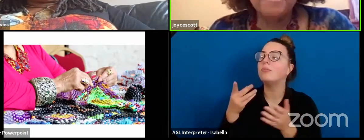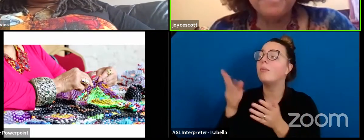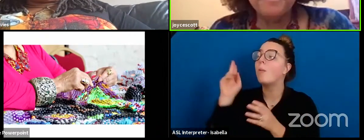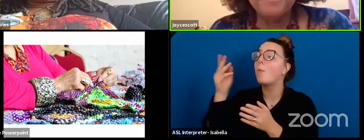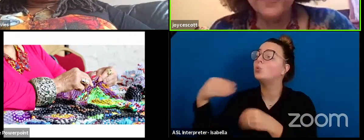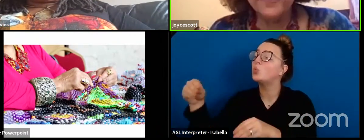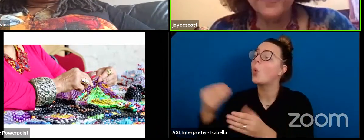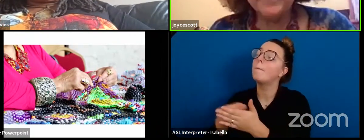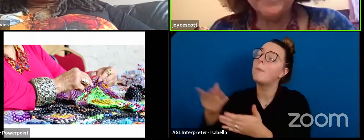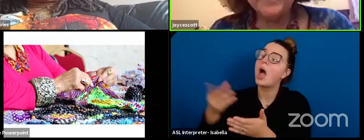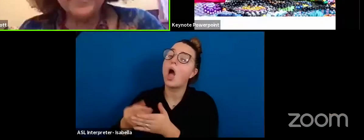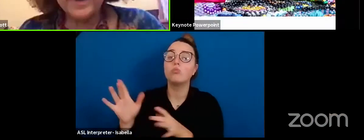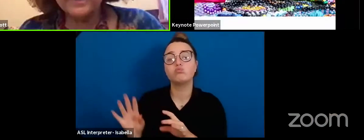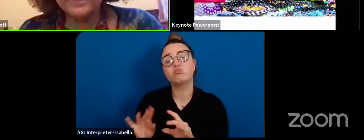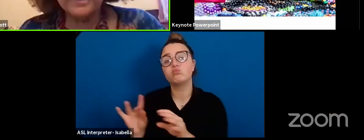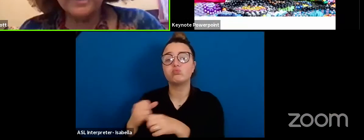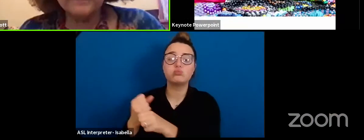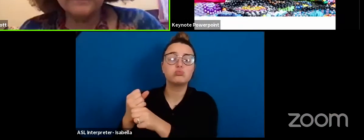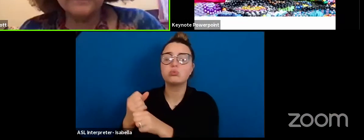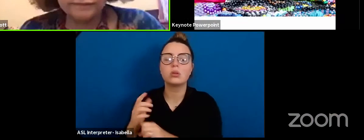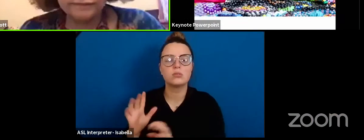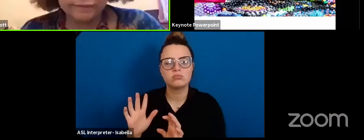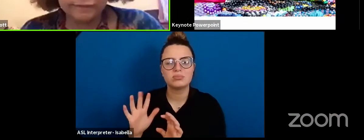My mother progressed with